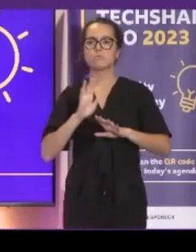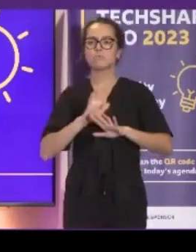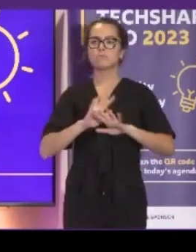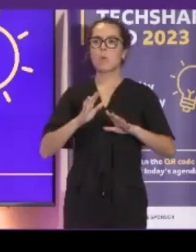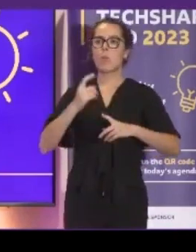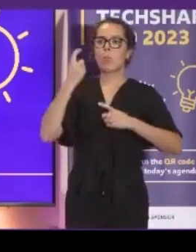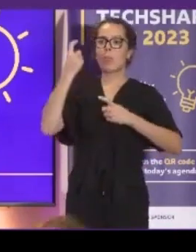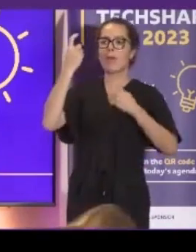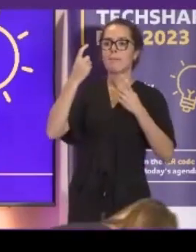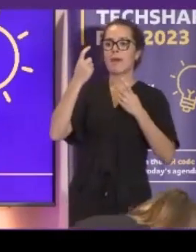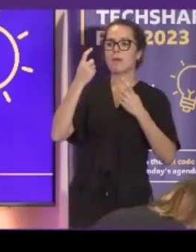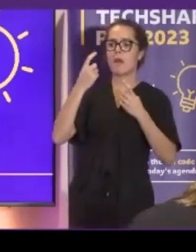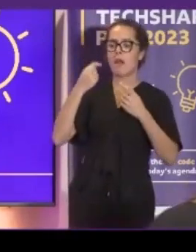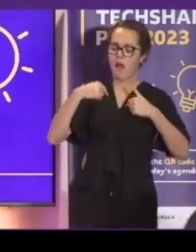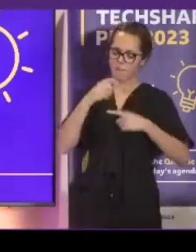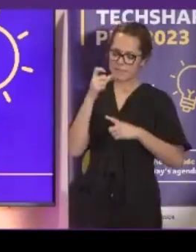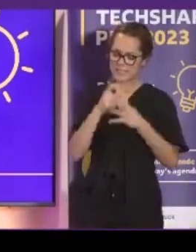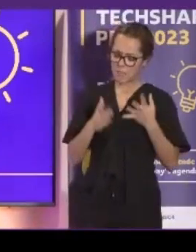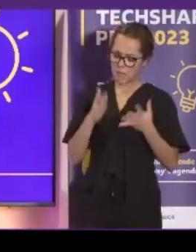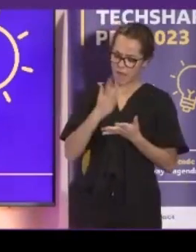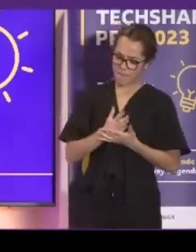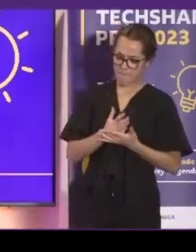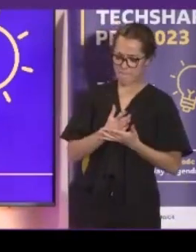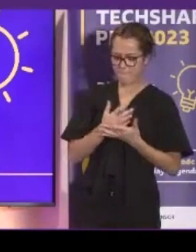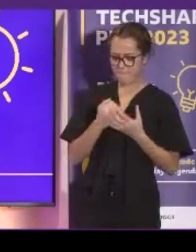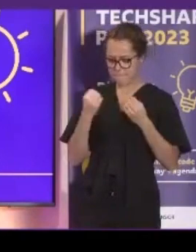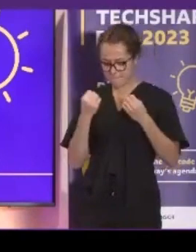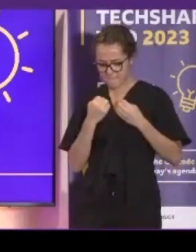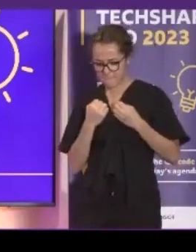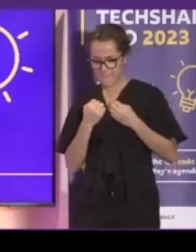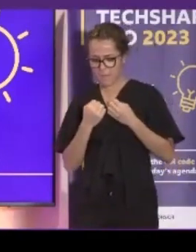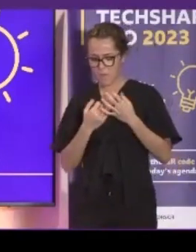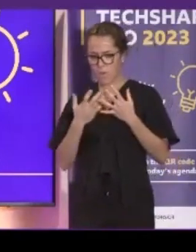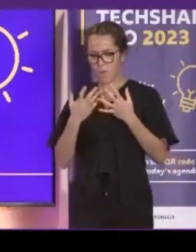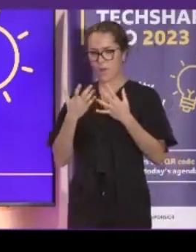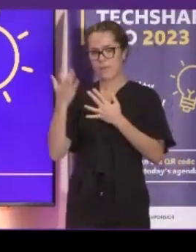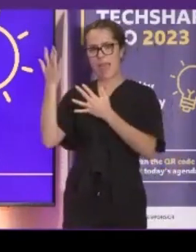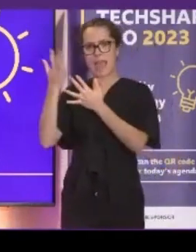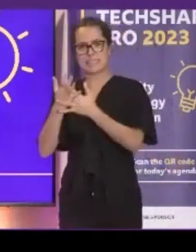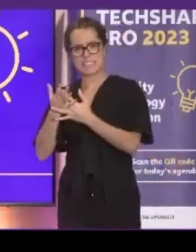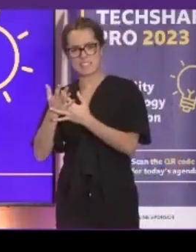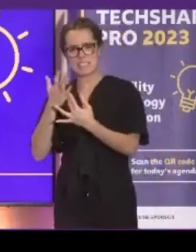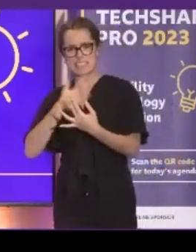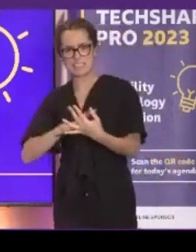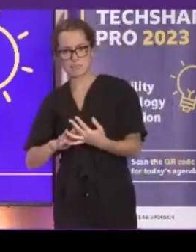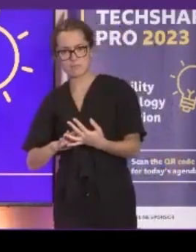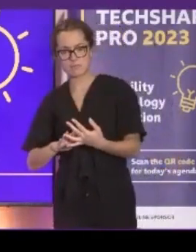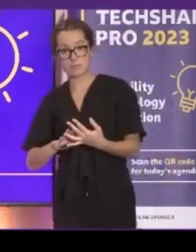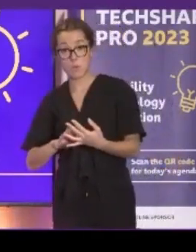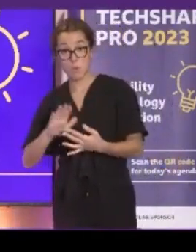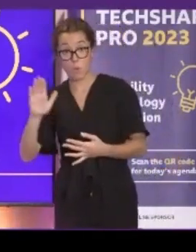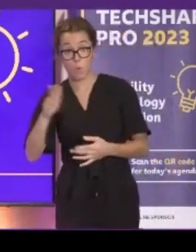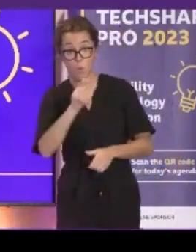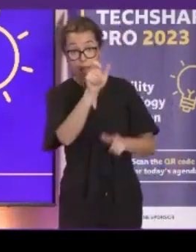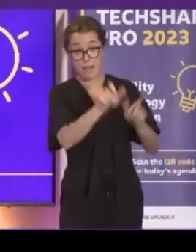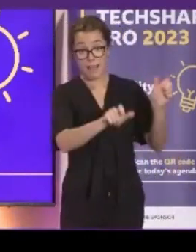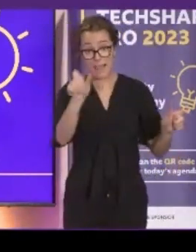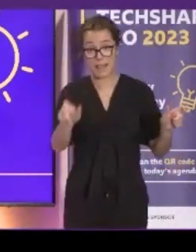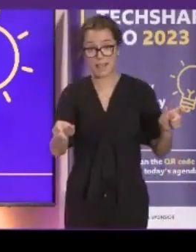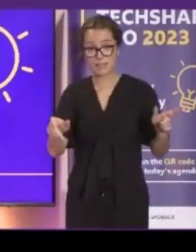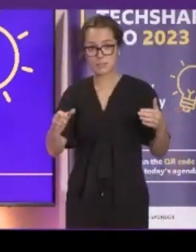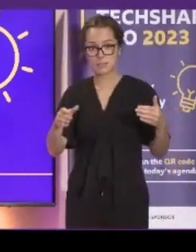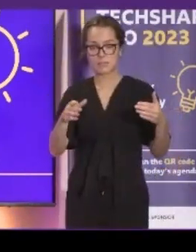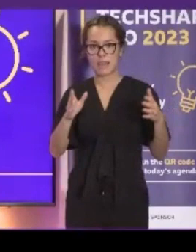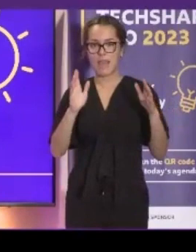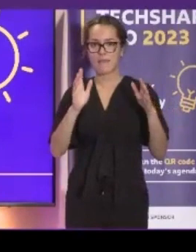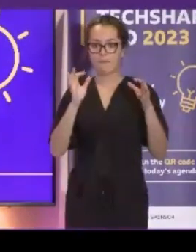do you consider yourself to have a disability, but do you have an access requirement? Not all of our clients have guidelines